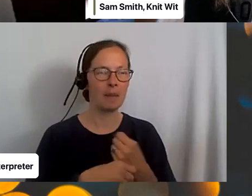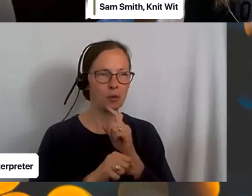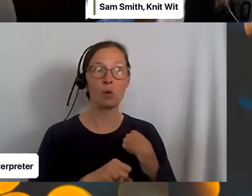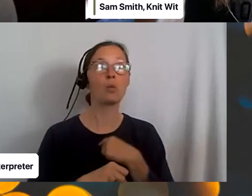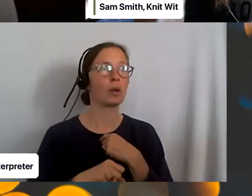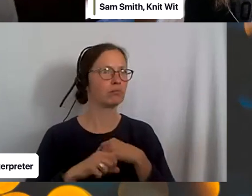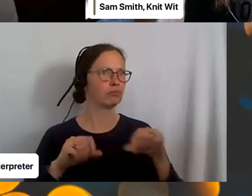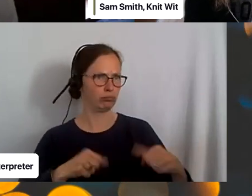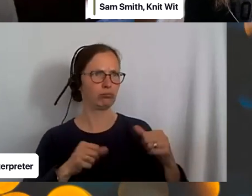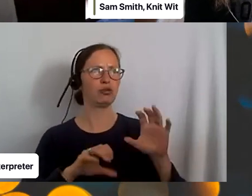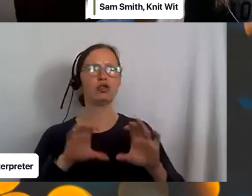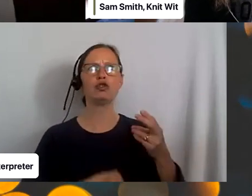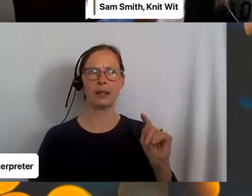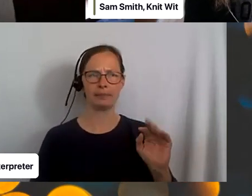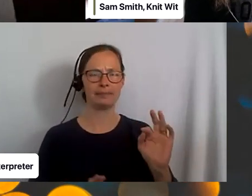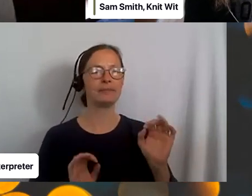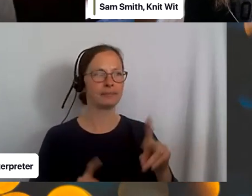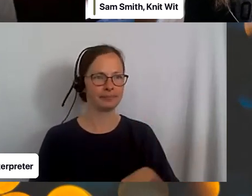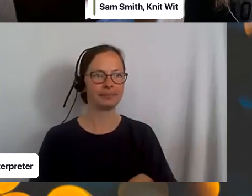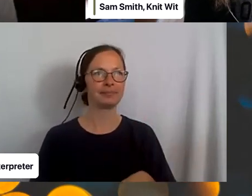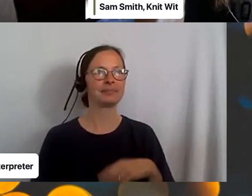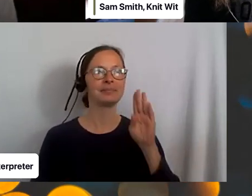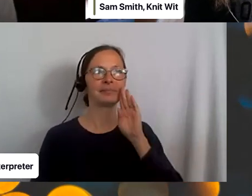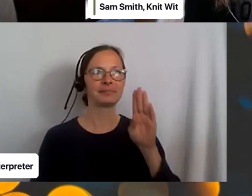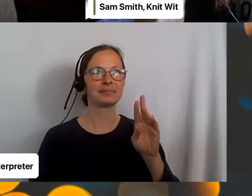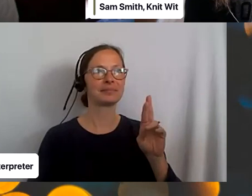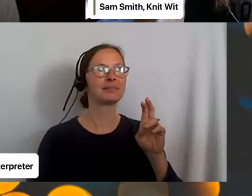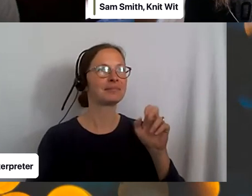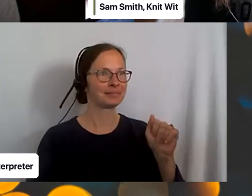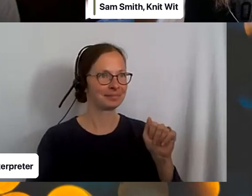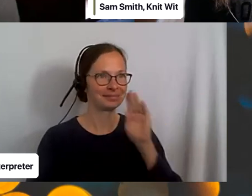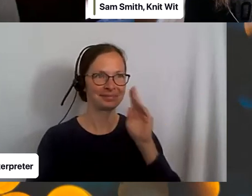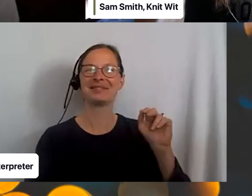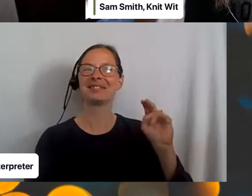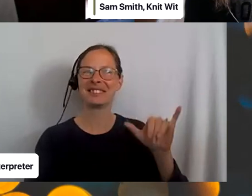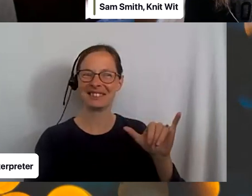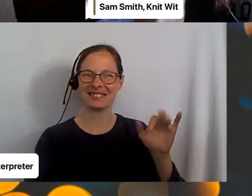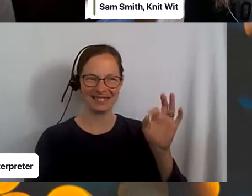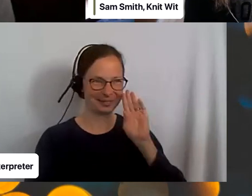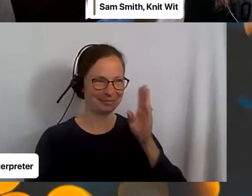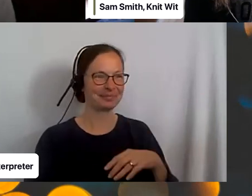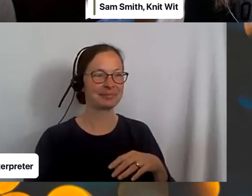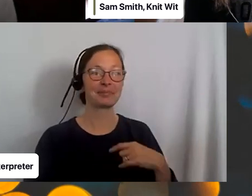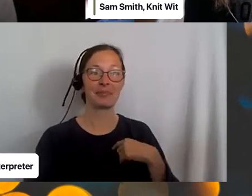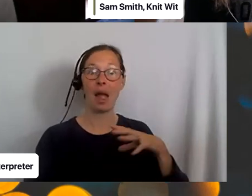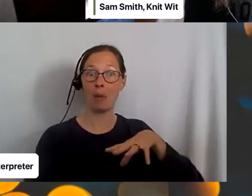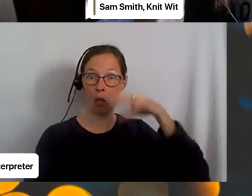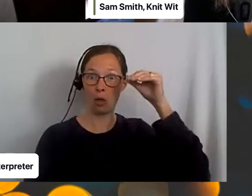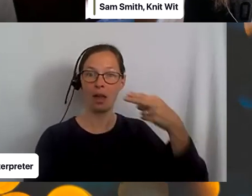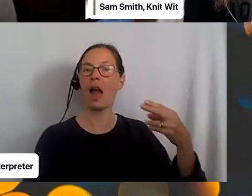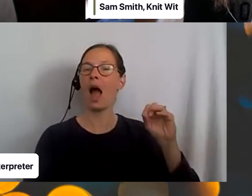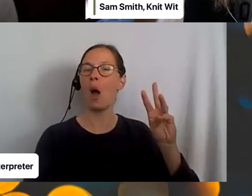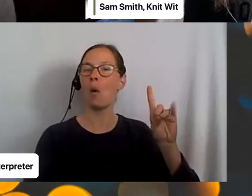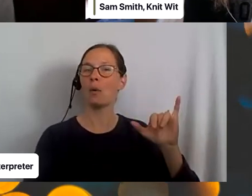Yep. Chat. Hello, Ray. Hello. Yep. Howdy, Nancy. Hello. I'm learning howdy here in